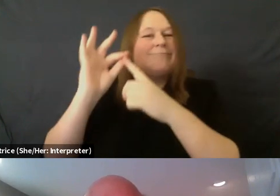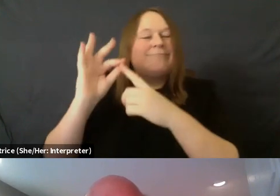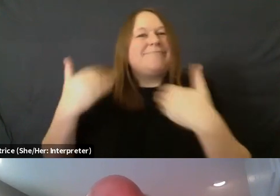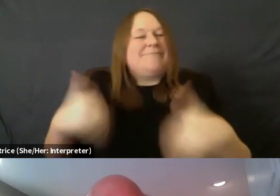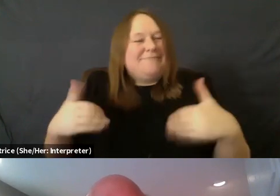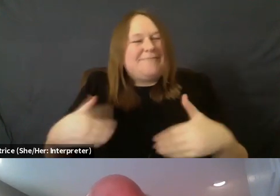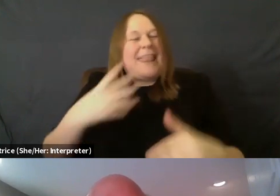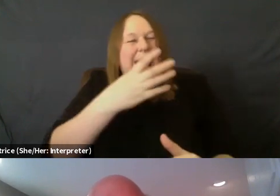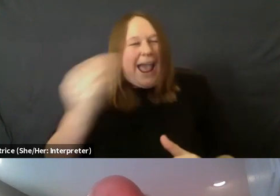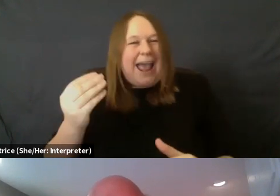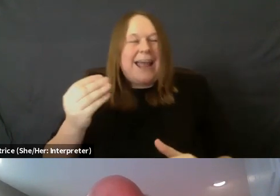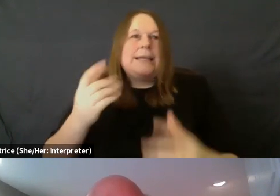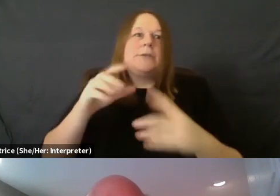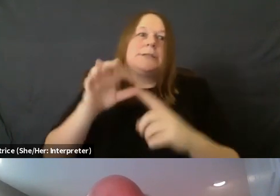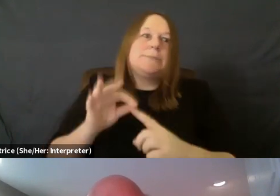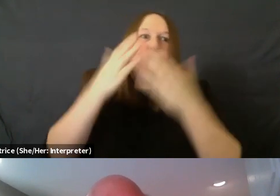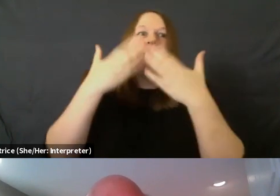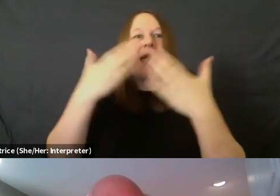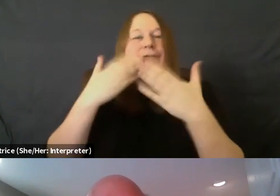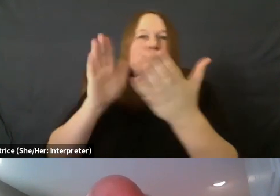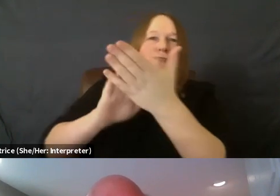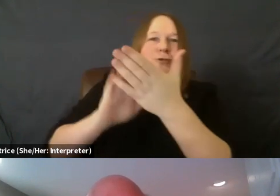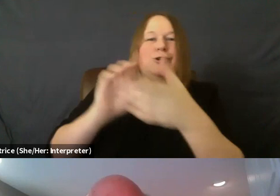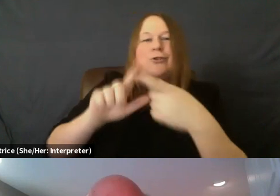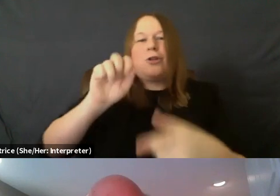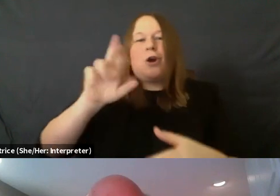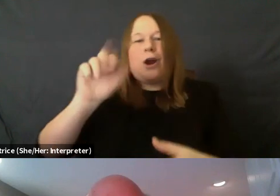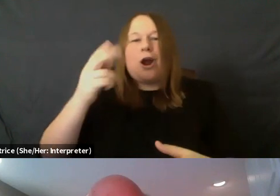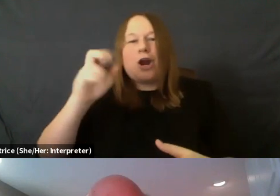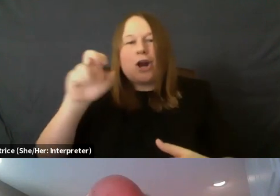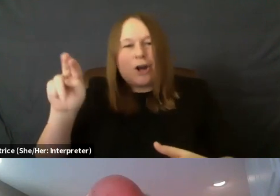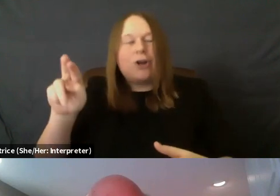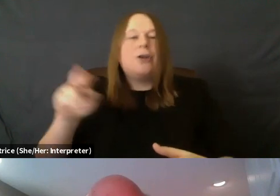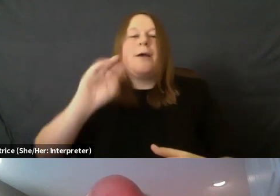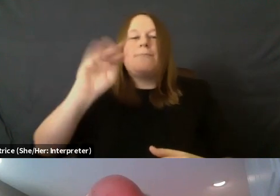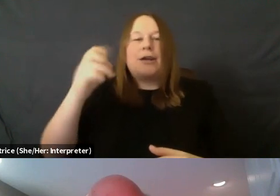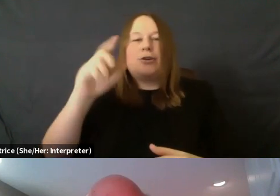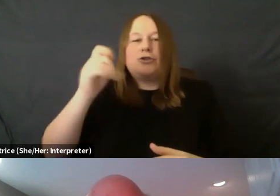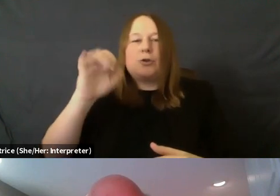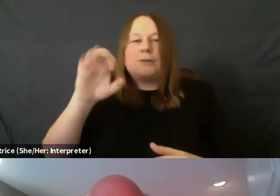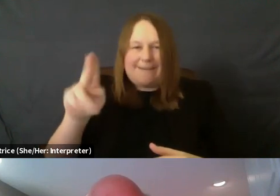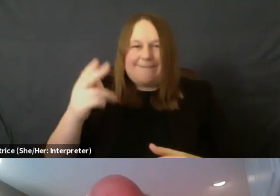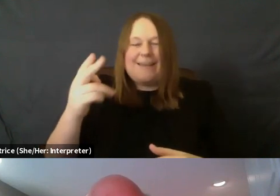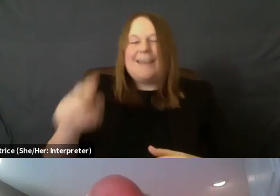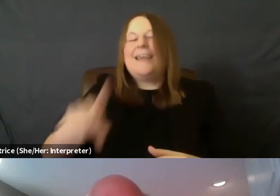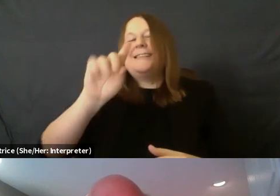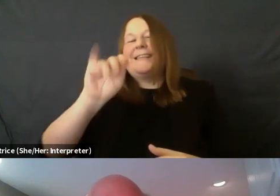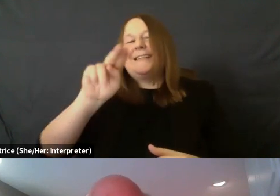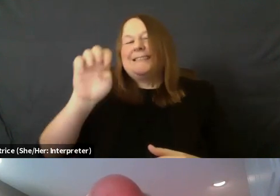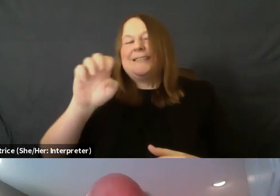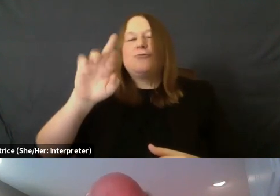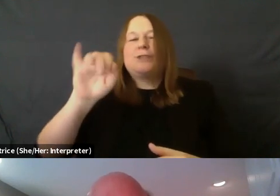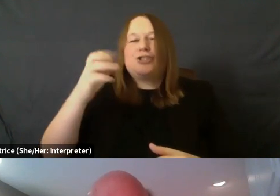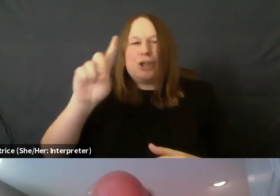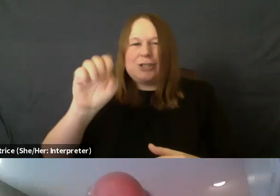And a special thank you and shout out to Laura Herr, Michael Joseph, Denise Richards, Ryan Z, the Office